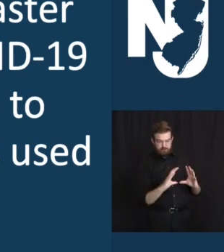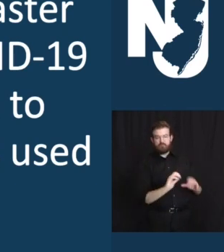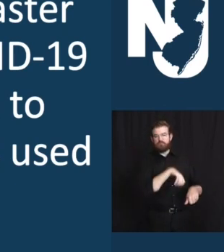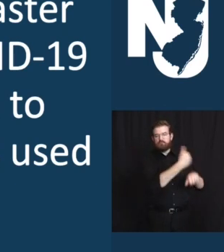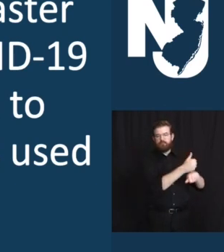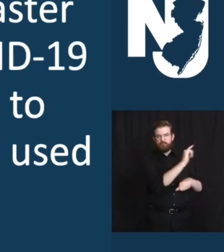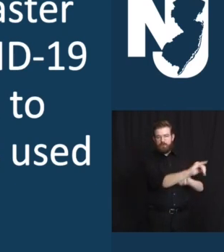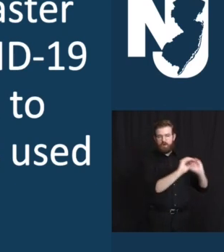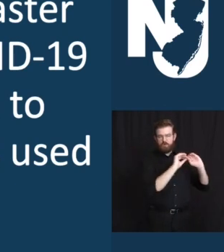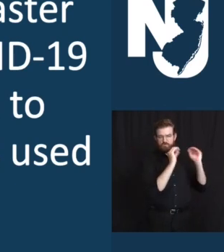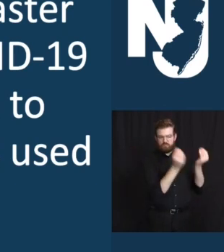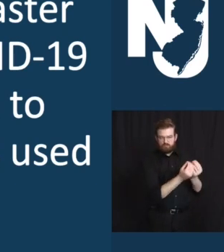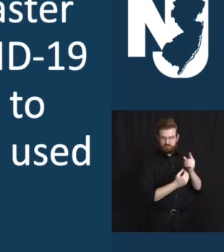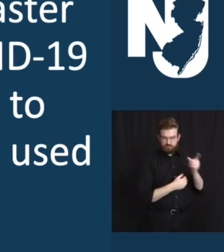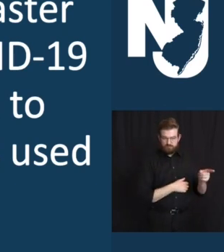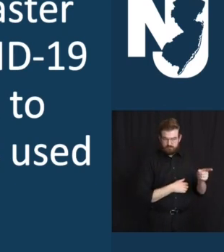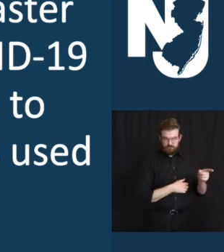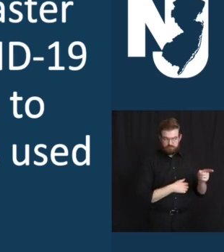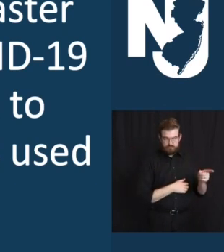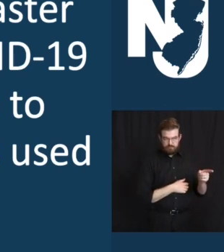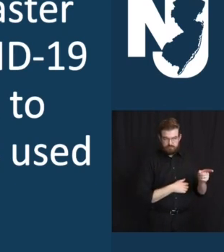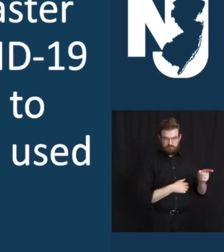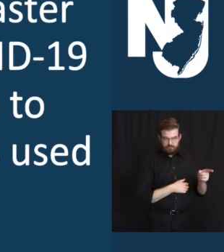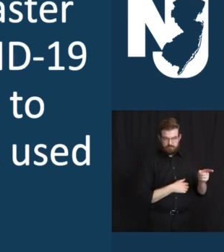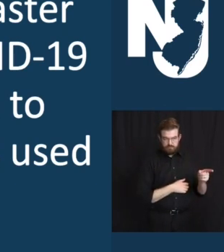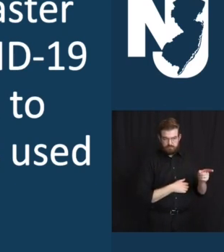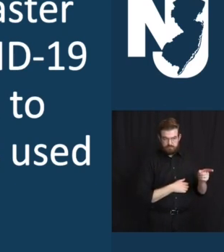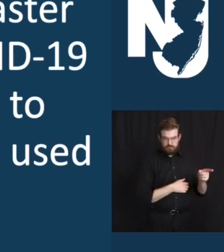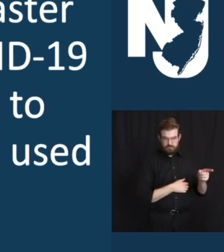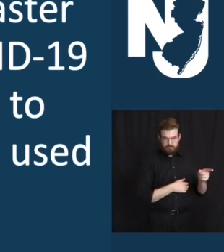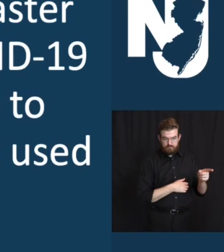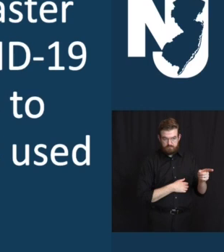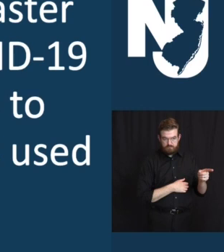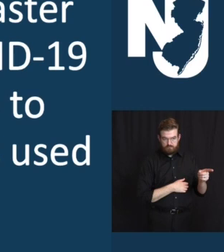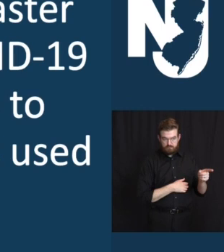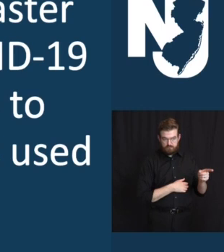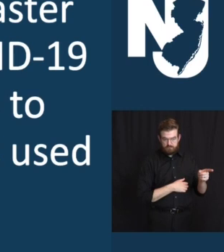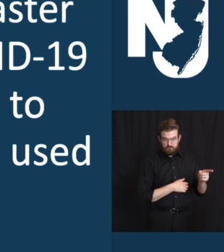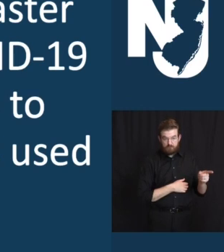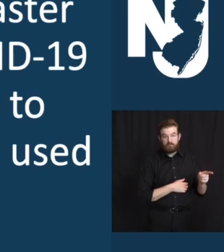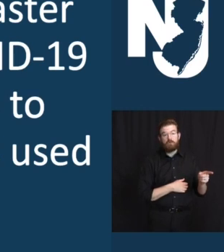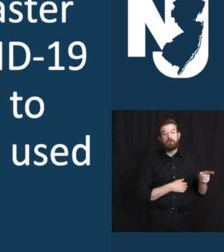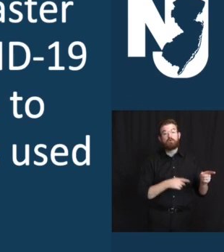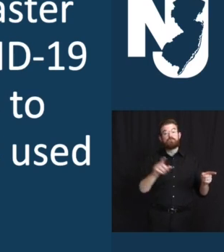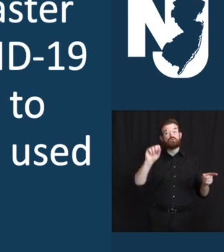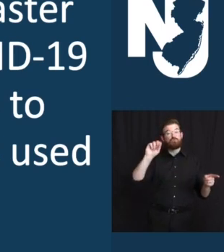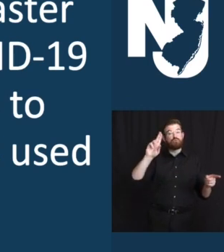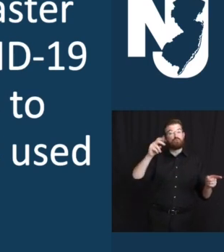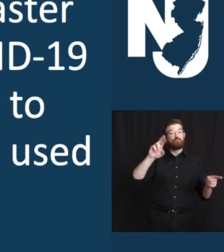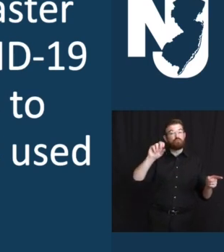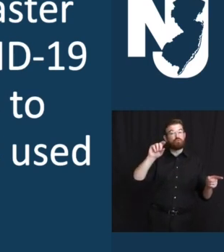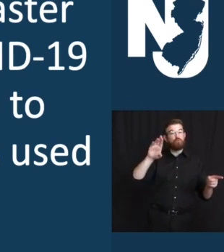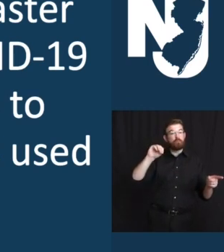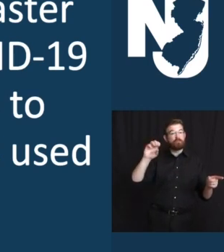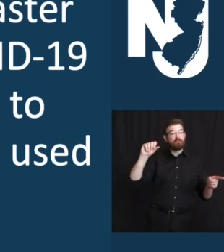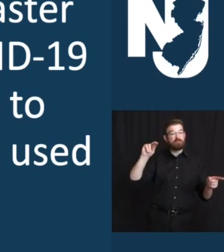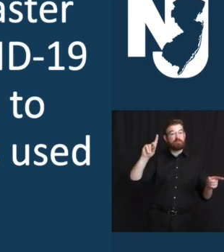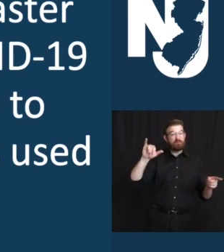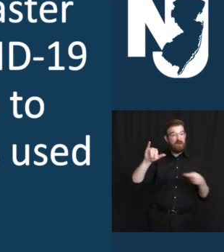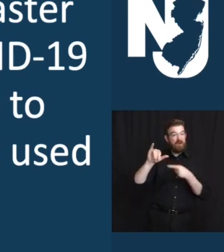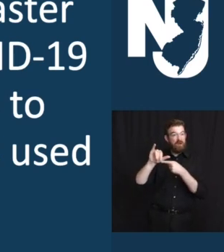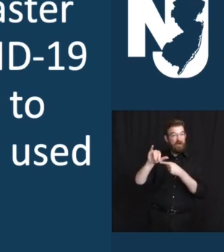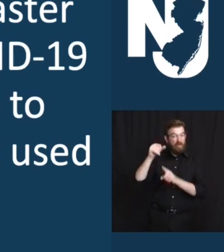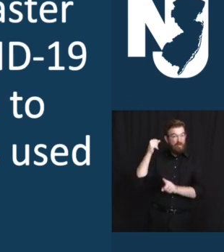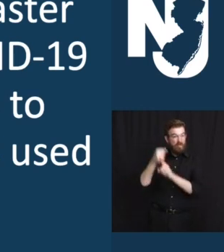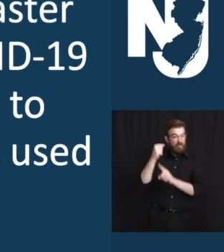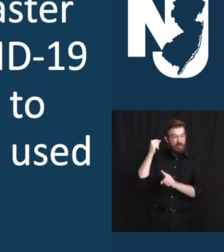Rebuilding established in the wake of Superstorm Sandy. The office will ensure that all funds are expended in